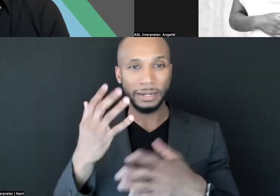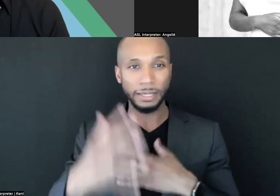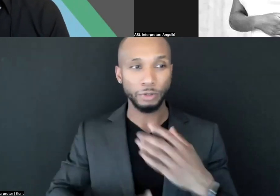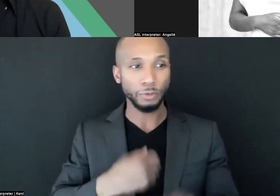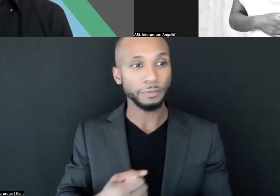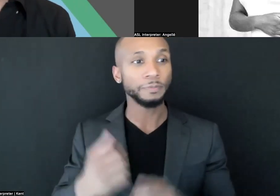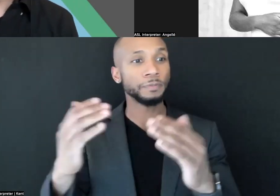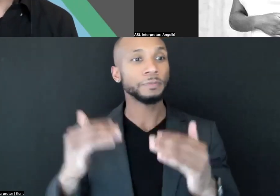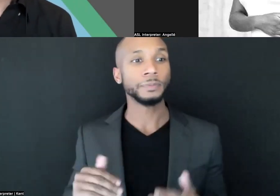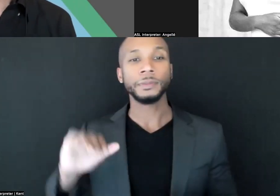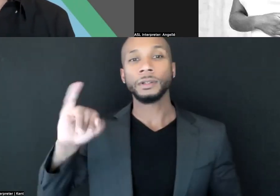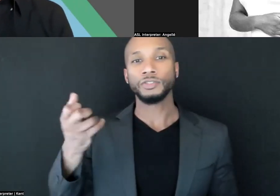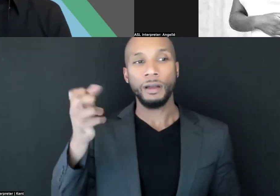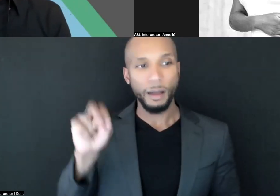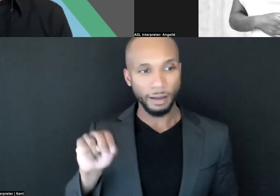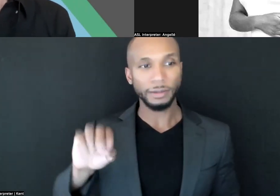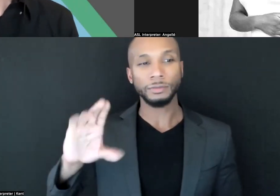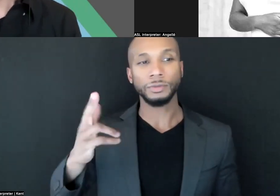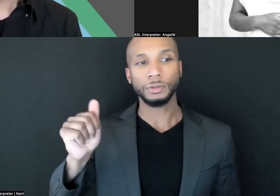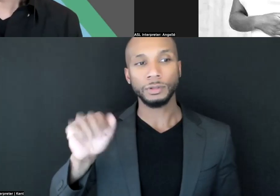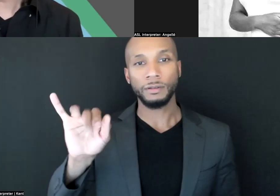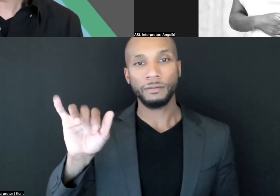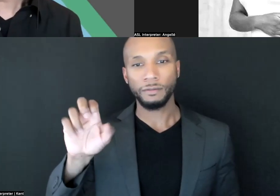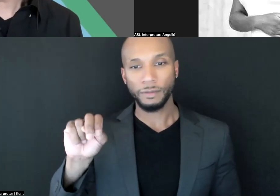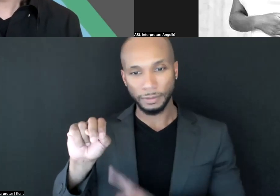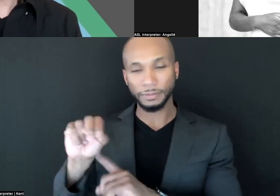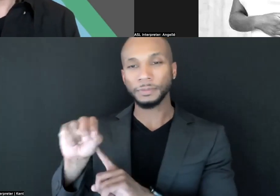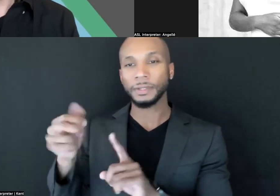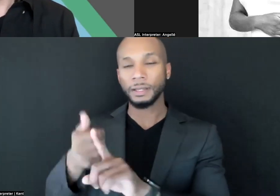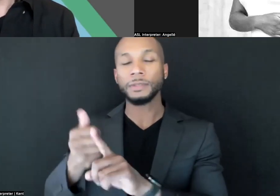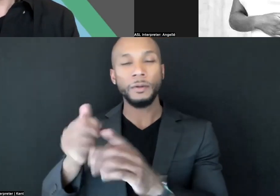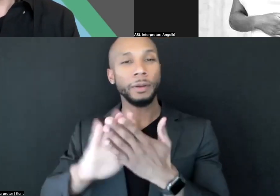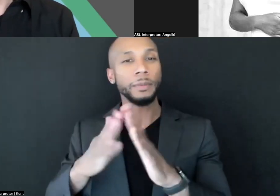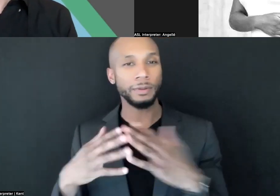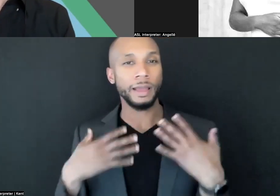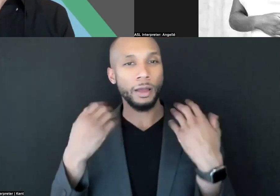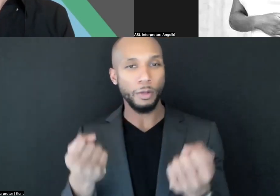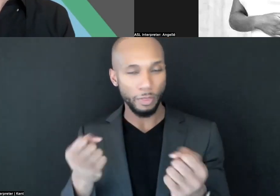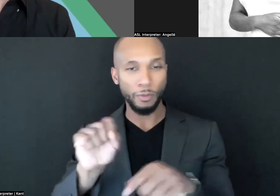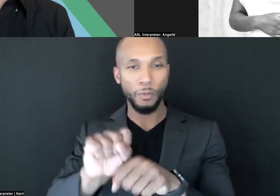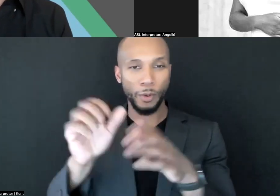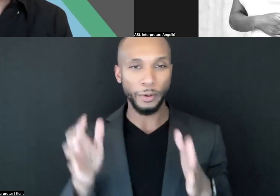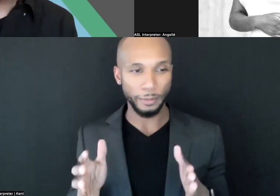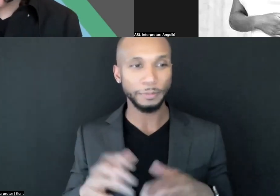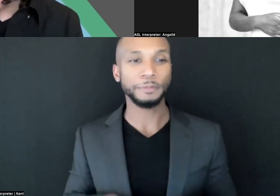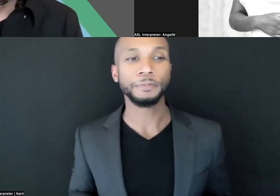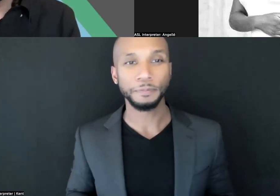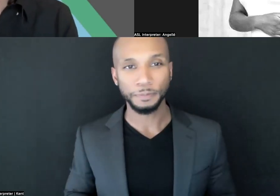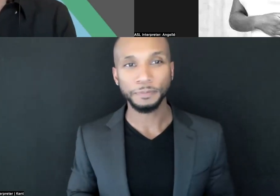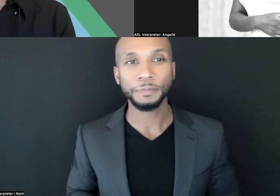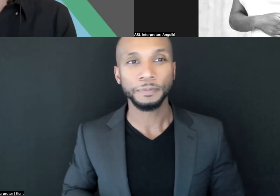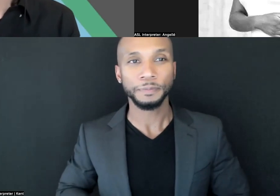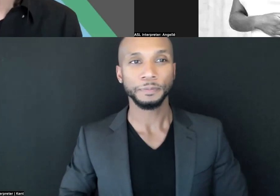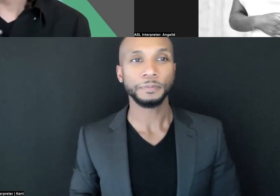Chaffin, okay, You community can health chat worker. potato potato. It's okay. Oh, thank you.